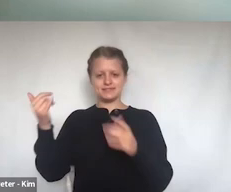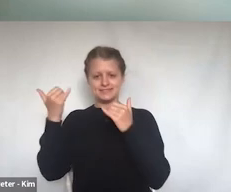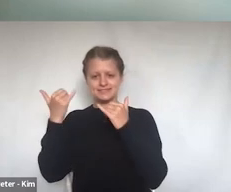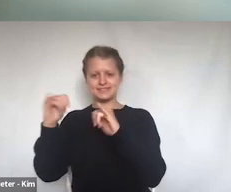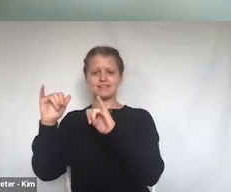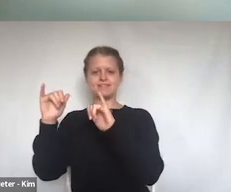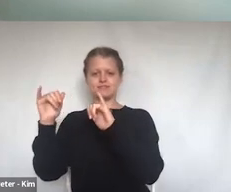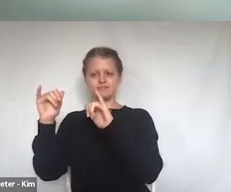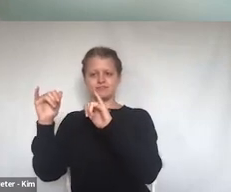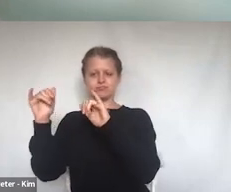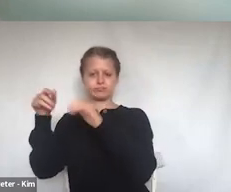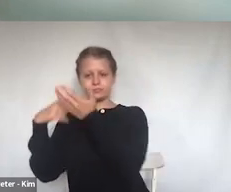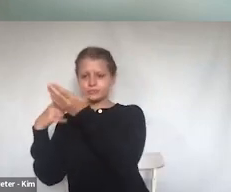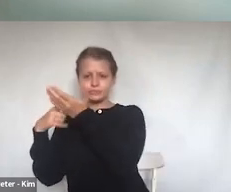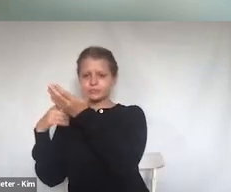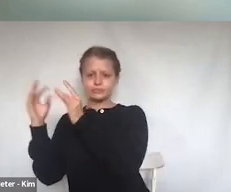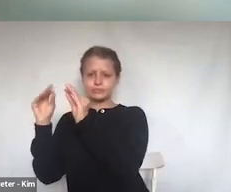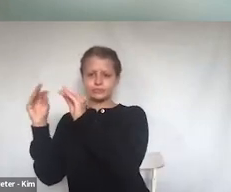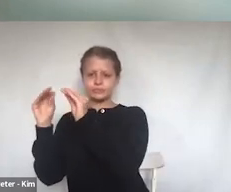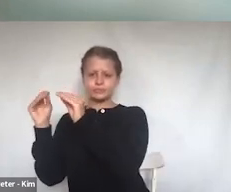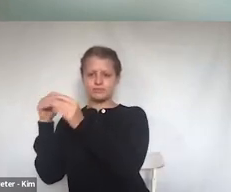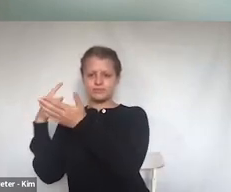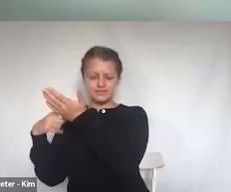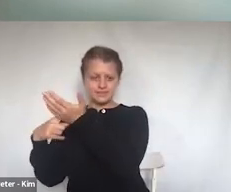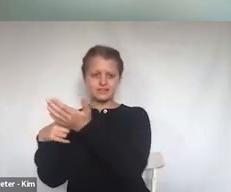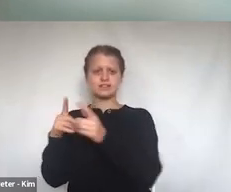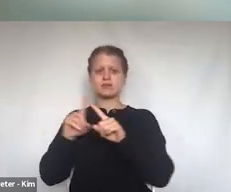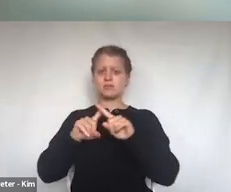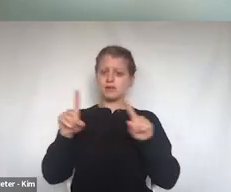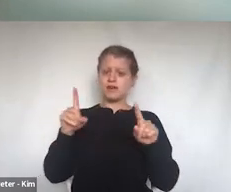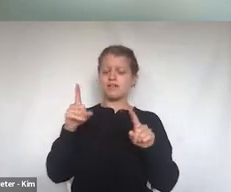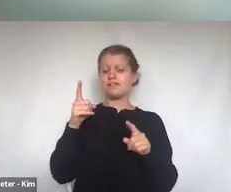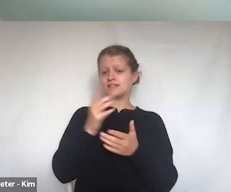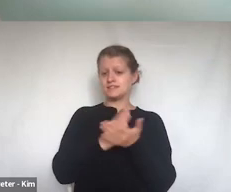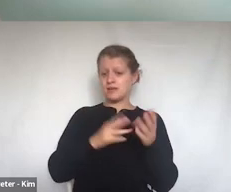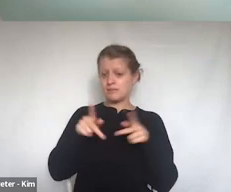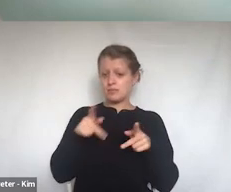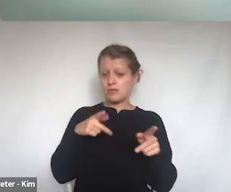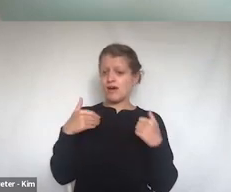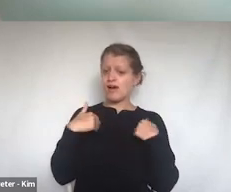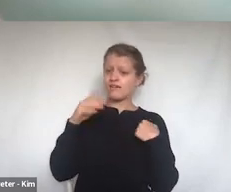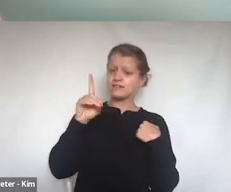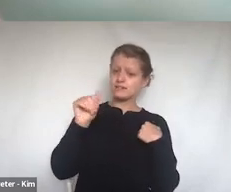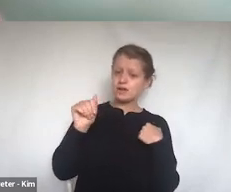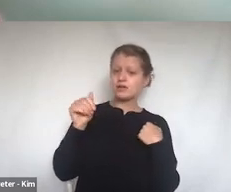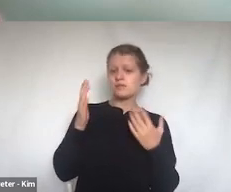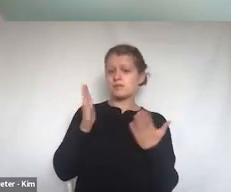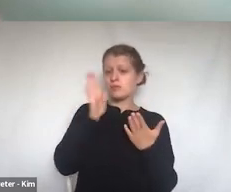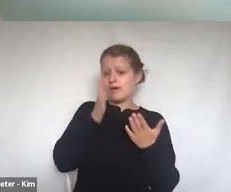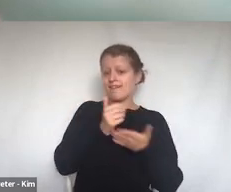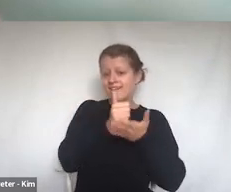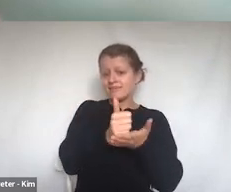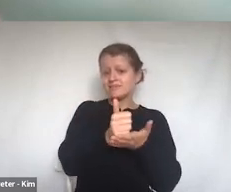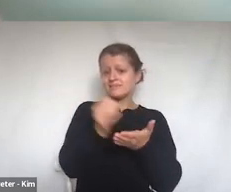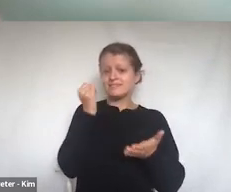of this being covered for people who are receiving disability or social assistance or through other means could be very positive in terms